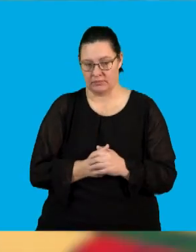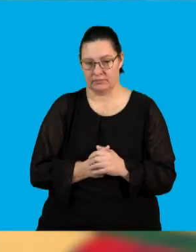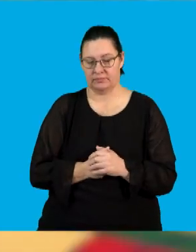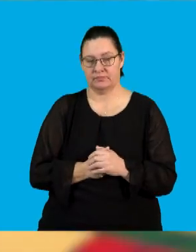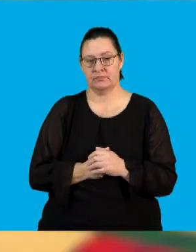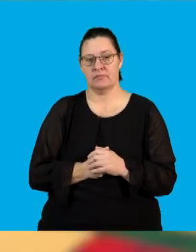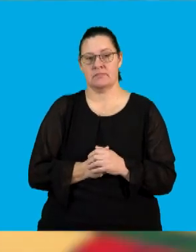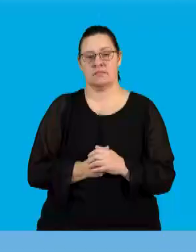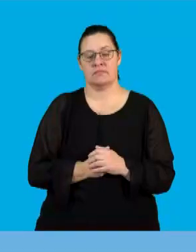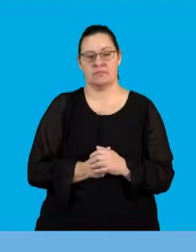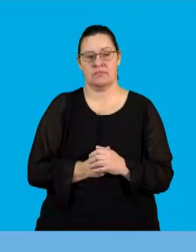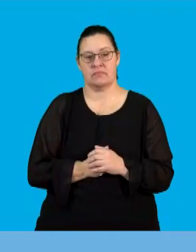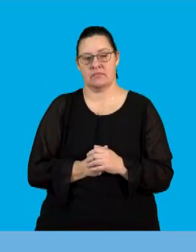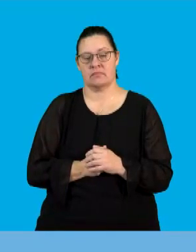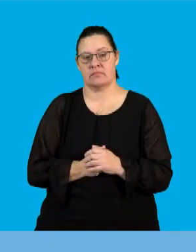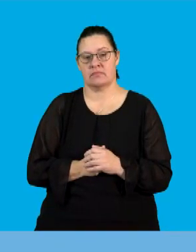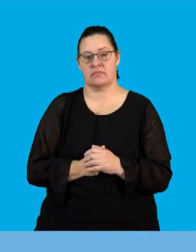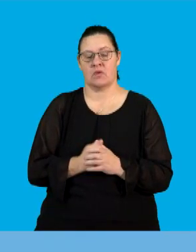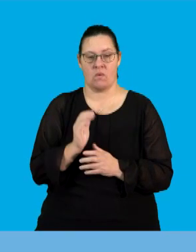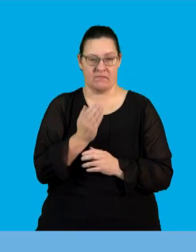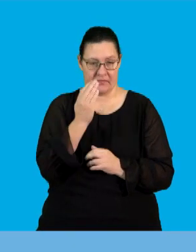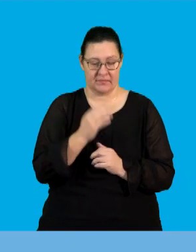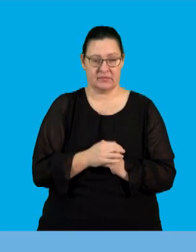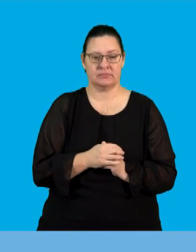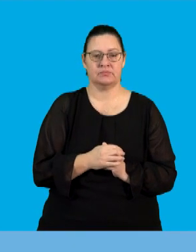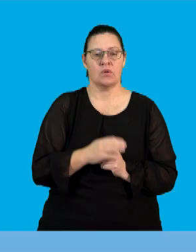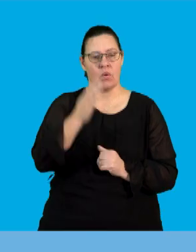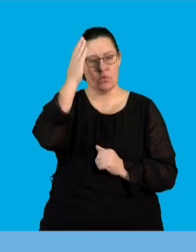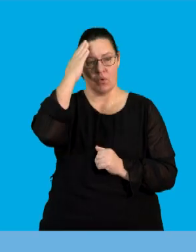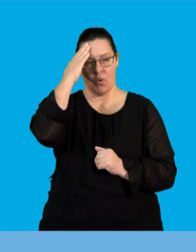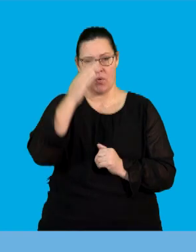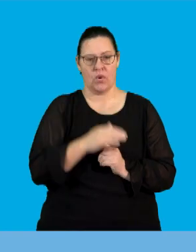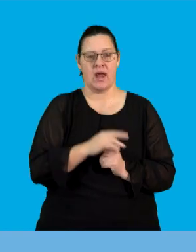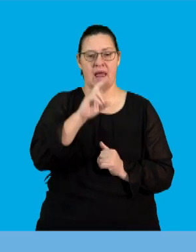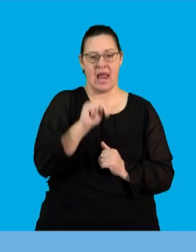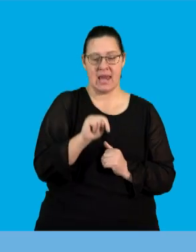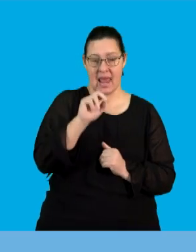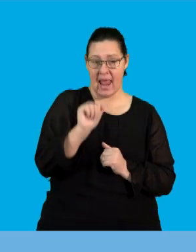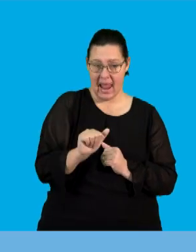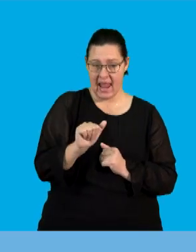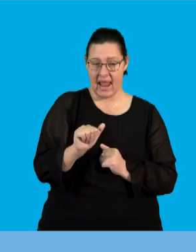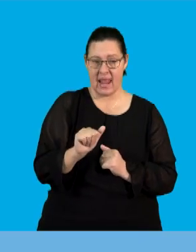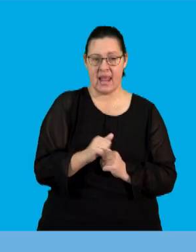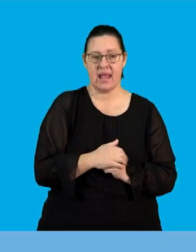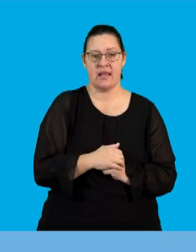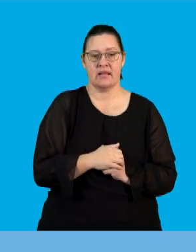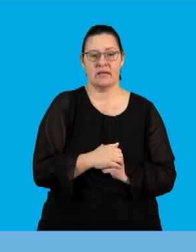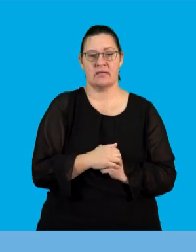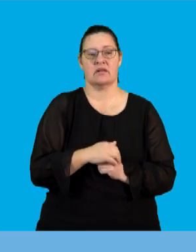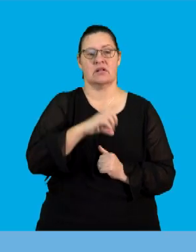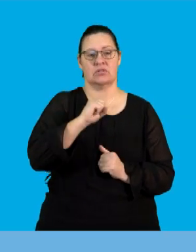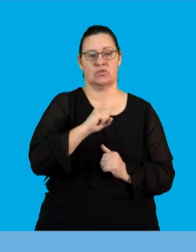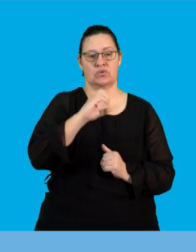strong. And then, so that is dealt with. We also know that Na again is sodium. So we have